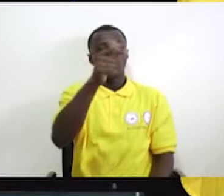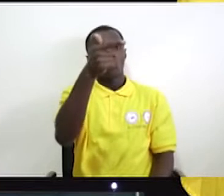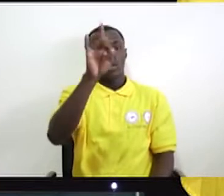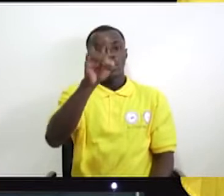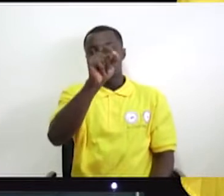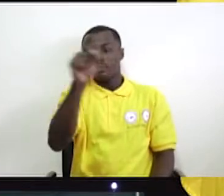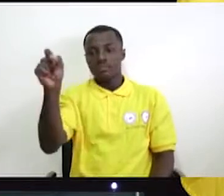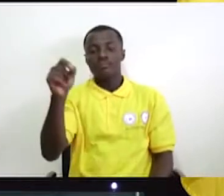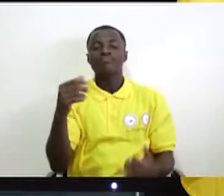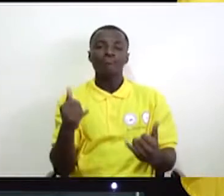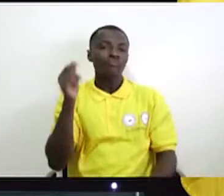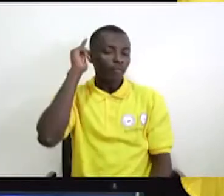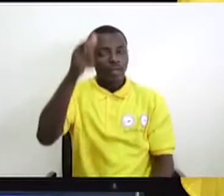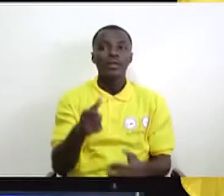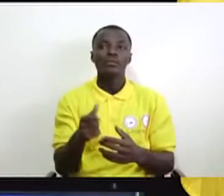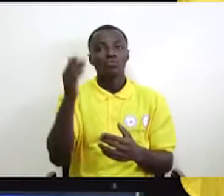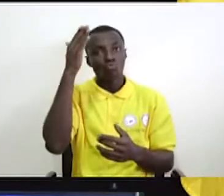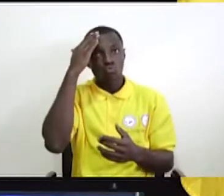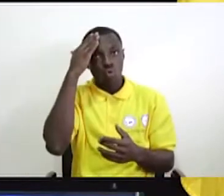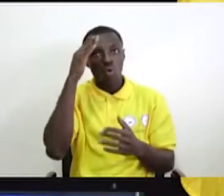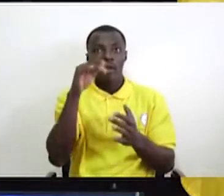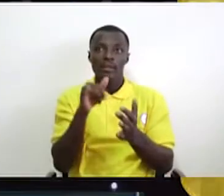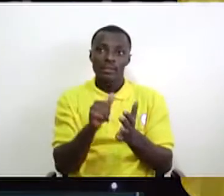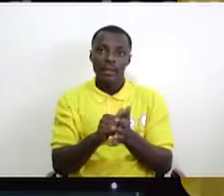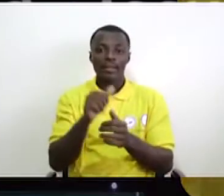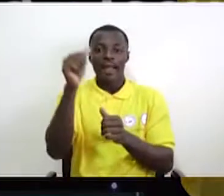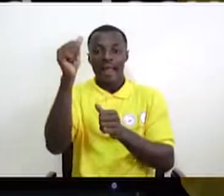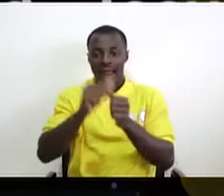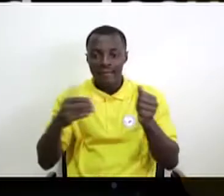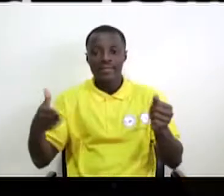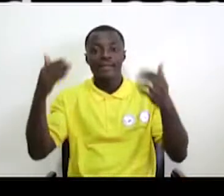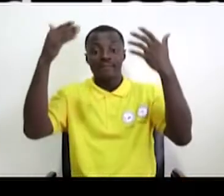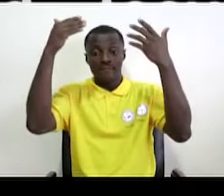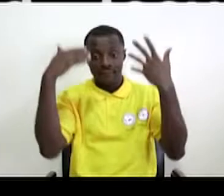Later, knowing that everything had now been finished,